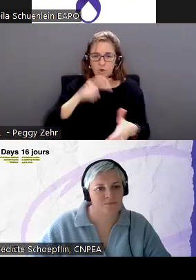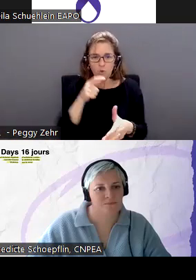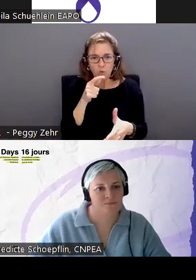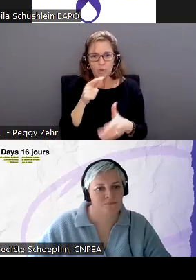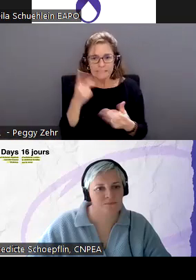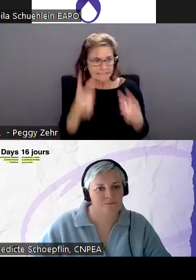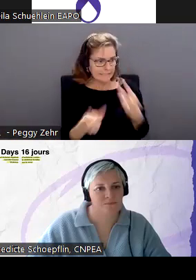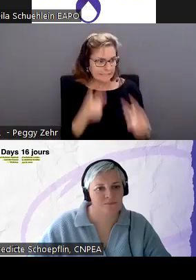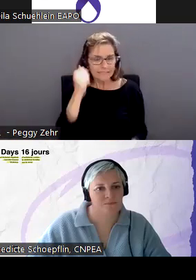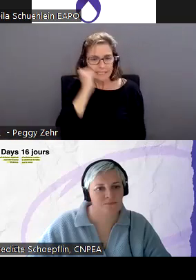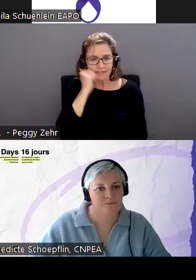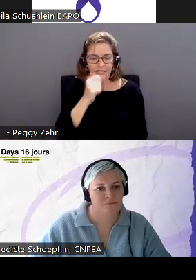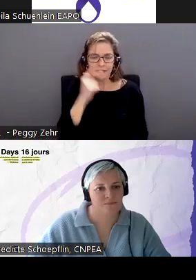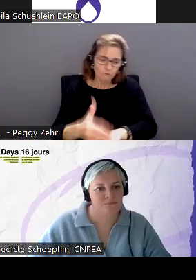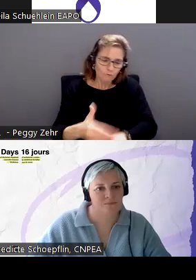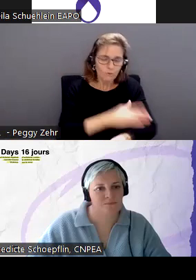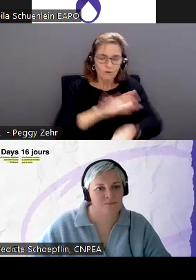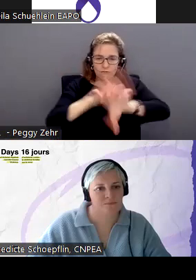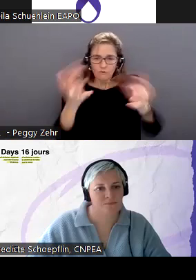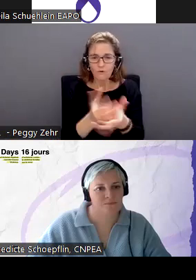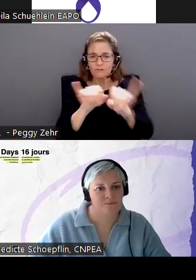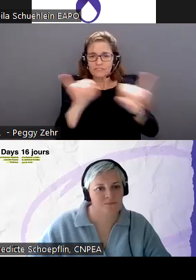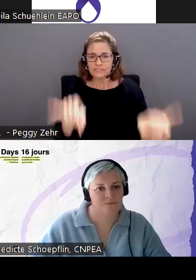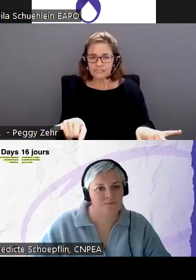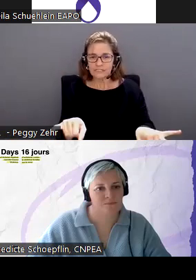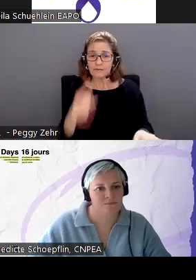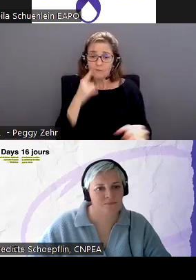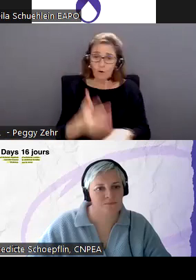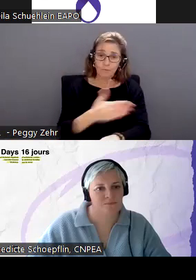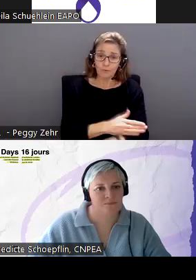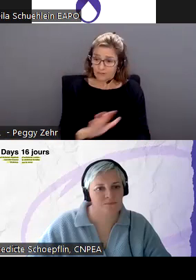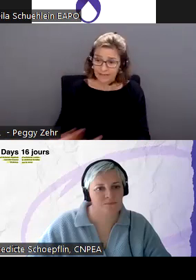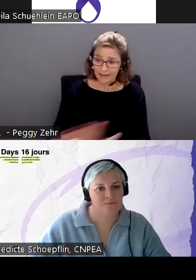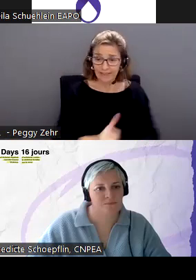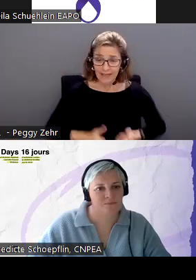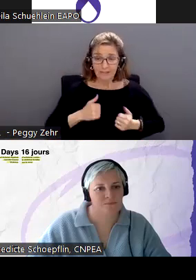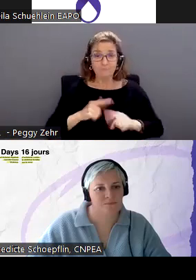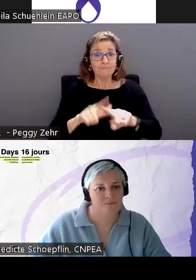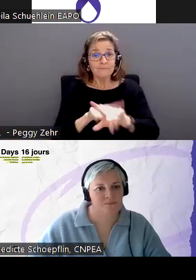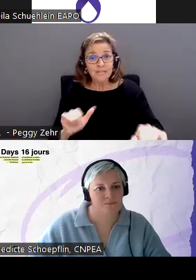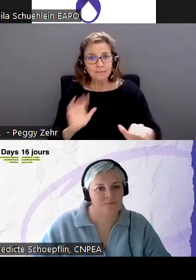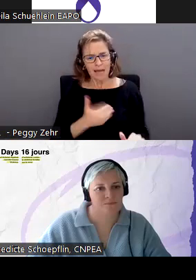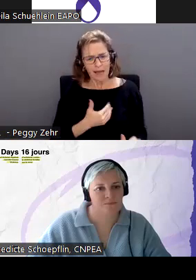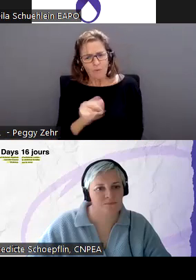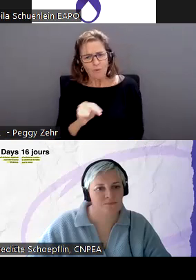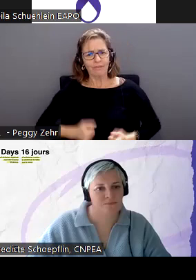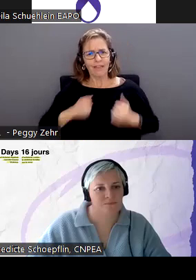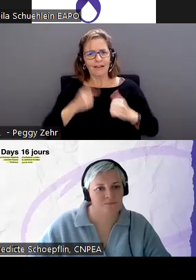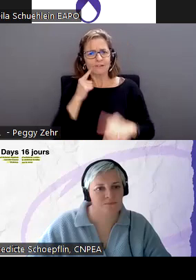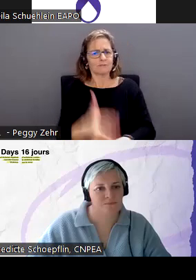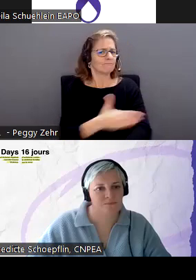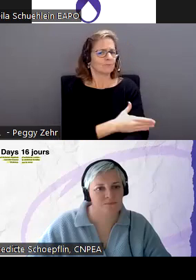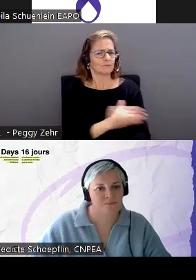improve the system and people's lives and our own lives in doing the work. So the challenge